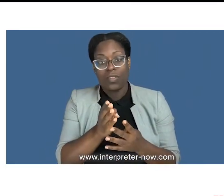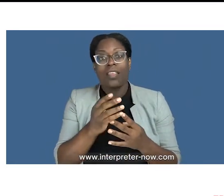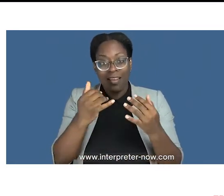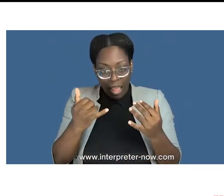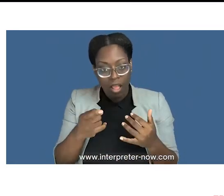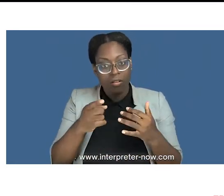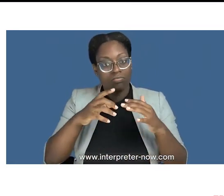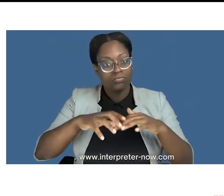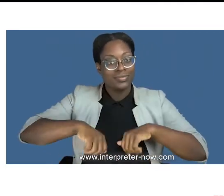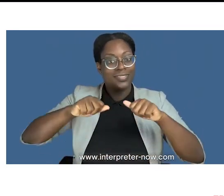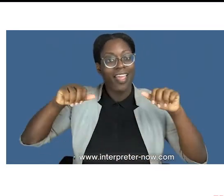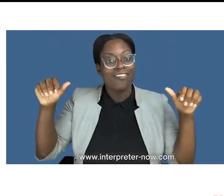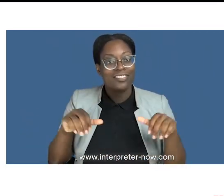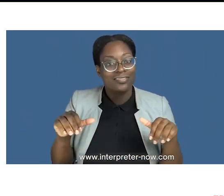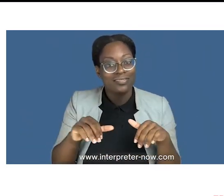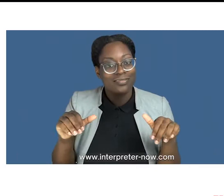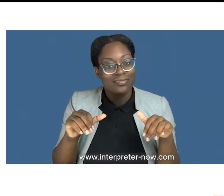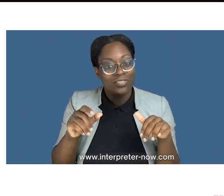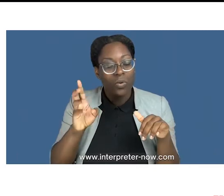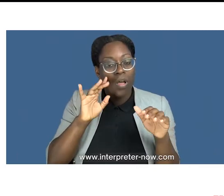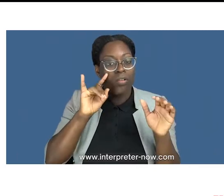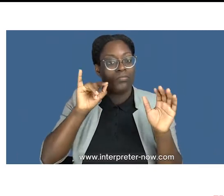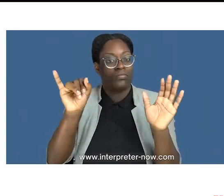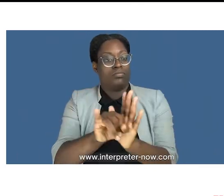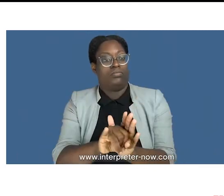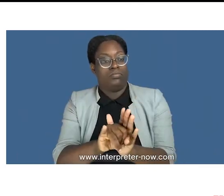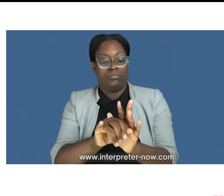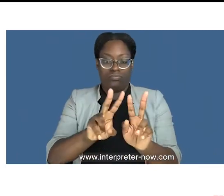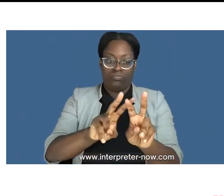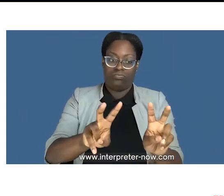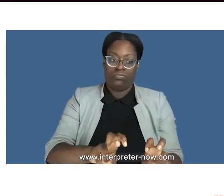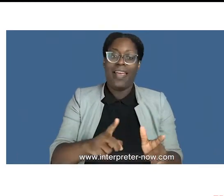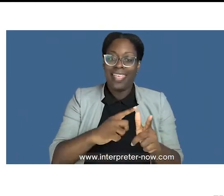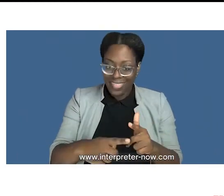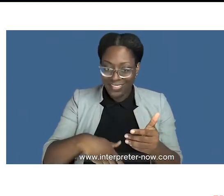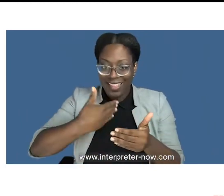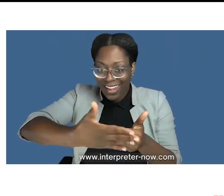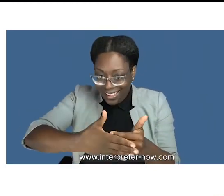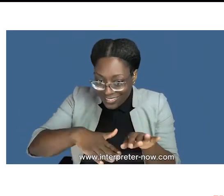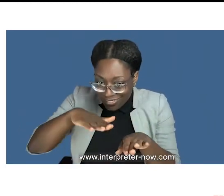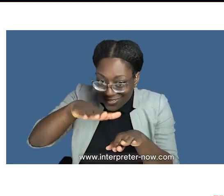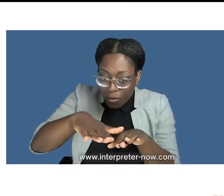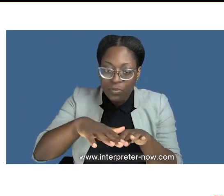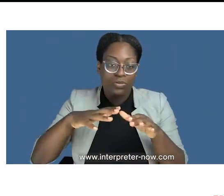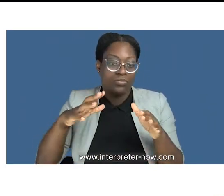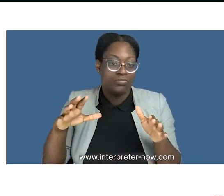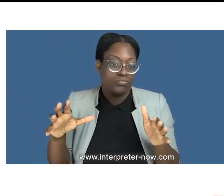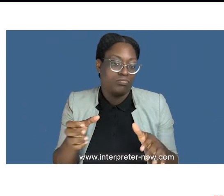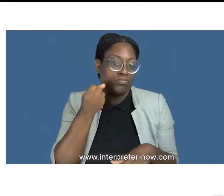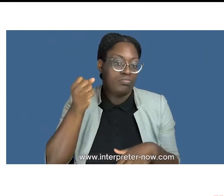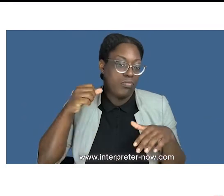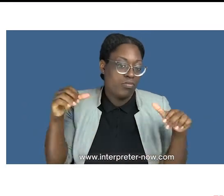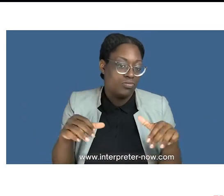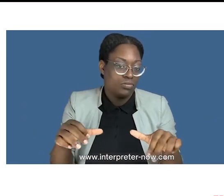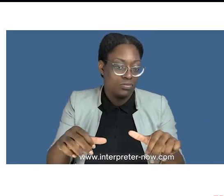different perspectives. And then the next step is to take action. And it's really, we often see this as this big overwhelming